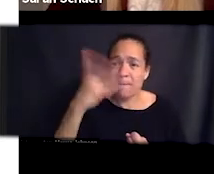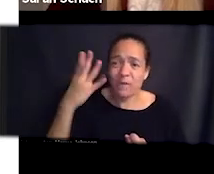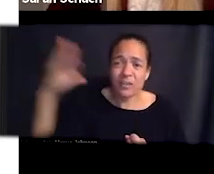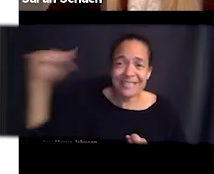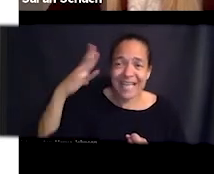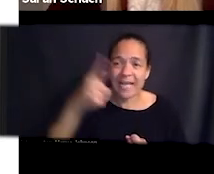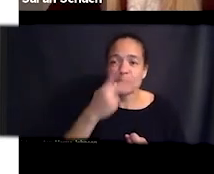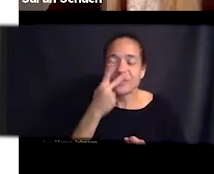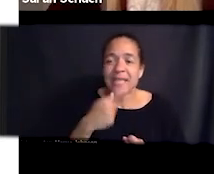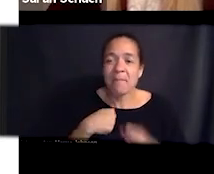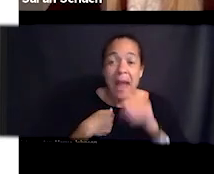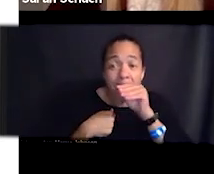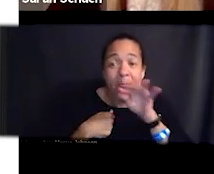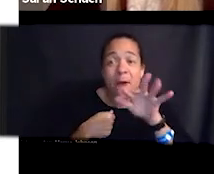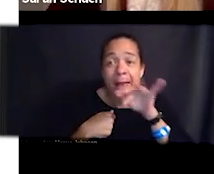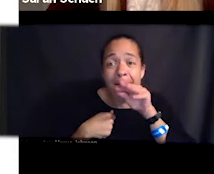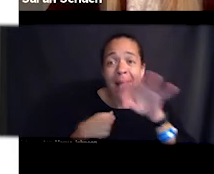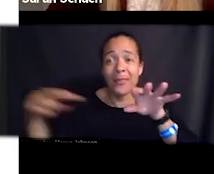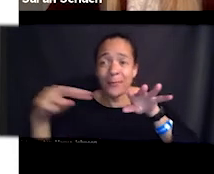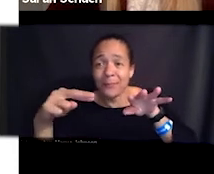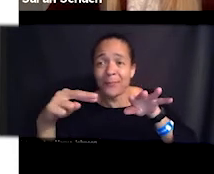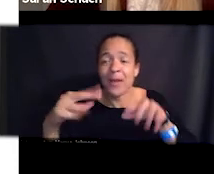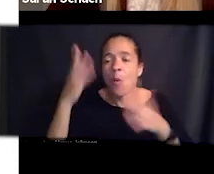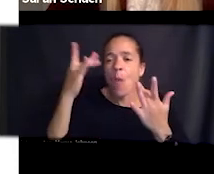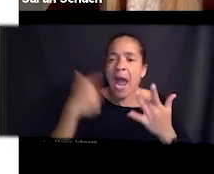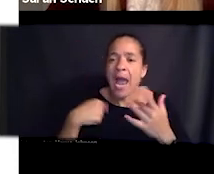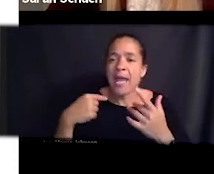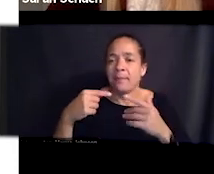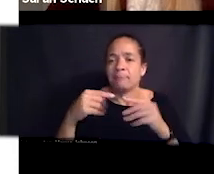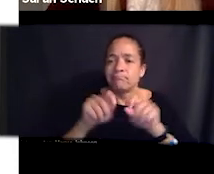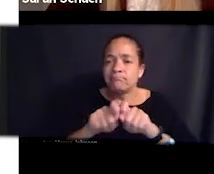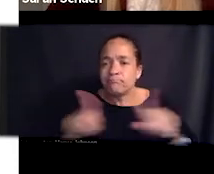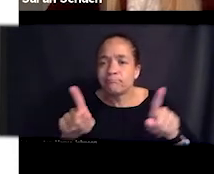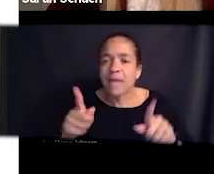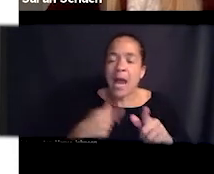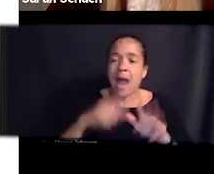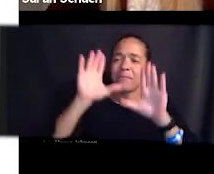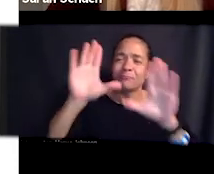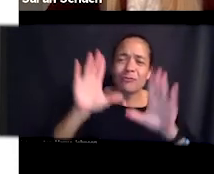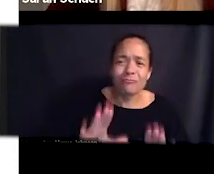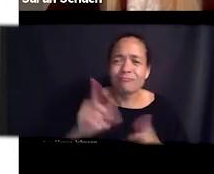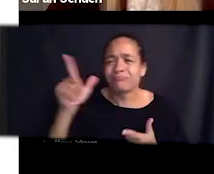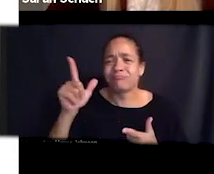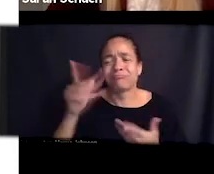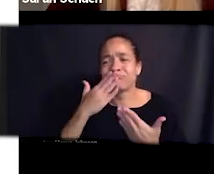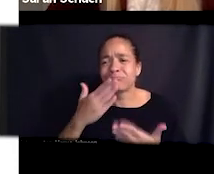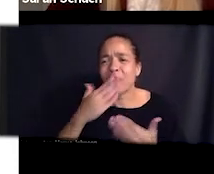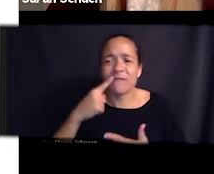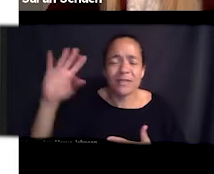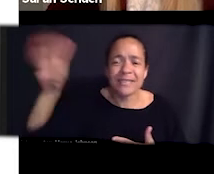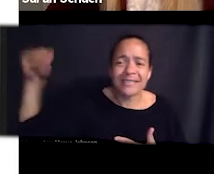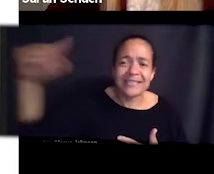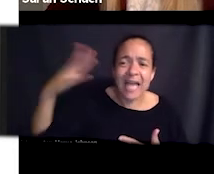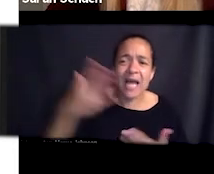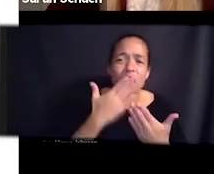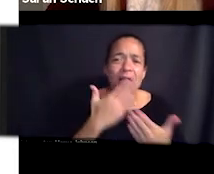Reason I'm coming to you today is I'm just feeling grateful for the sun, for all of the outpouring of support for my father and my family. It's been a